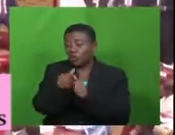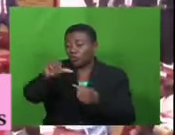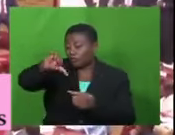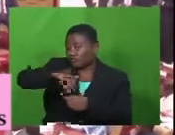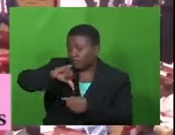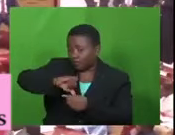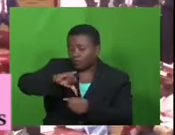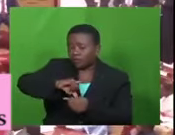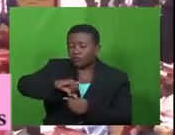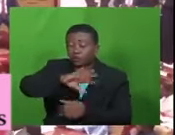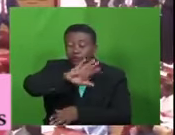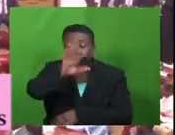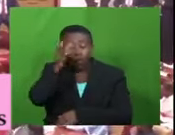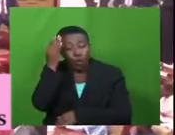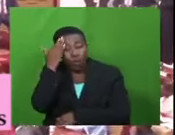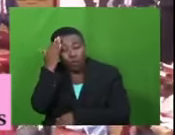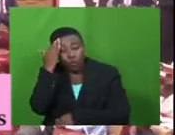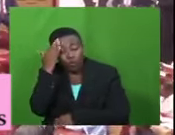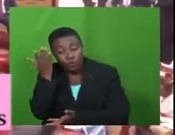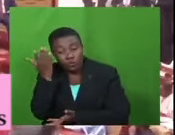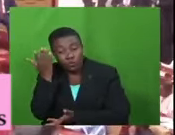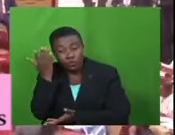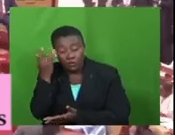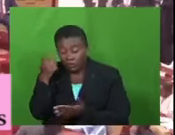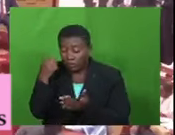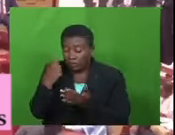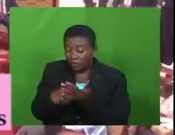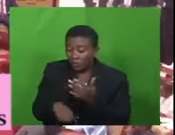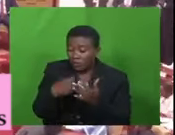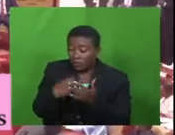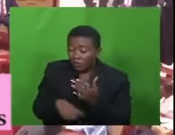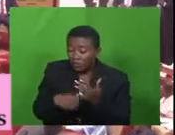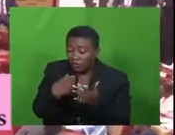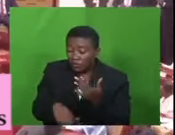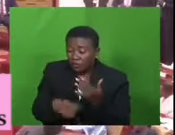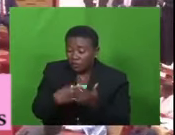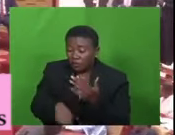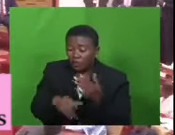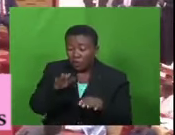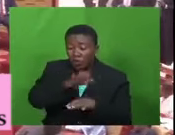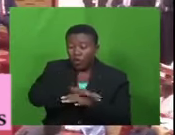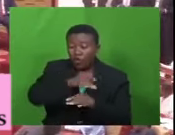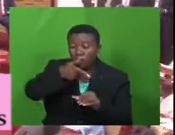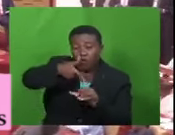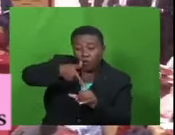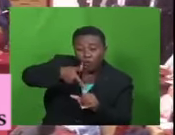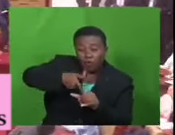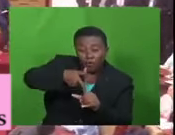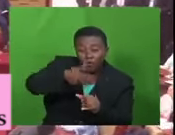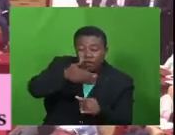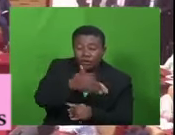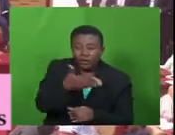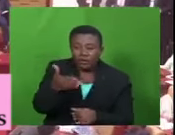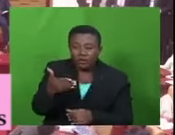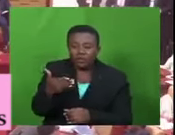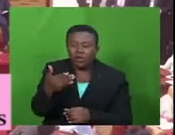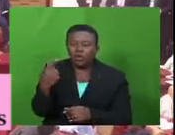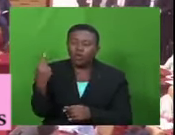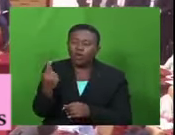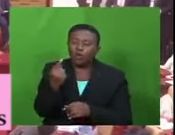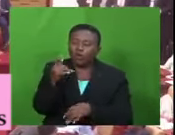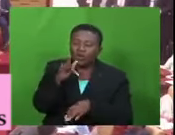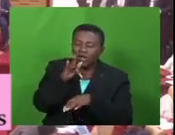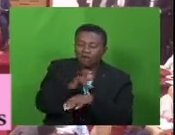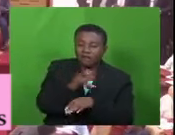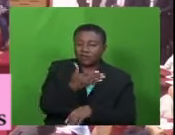as we all know, prices, especially of petroleum products, used only to go up in our